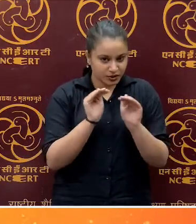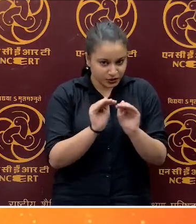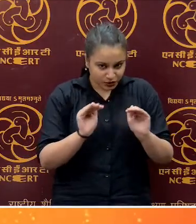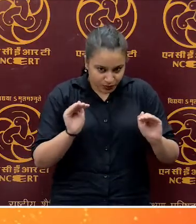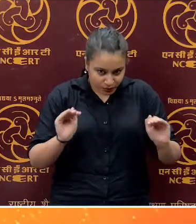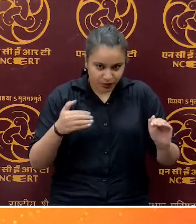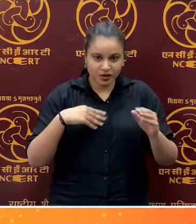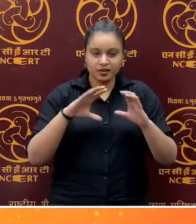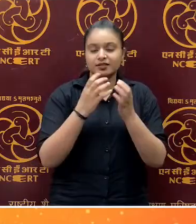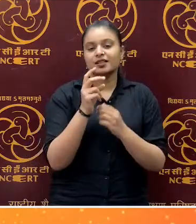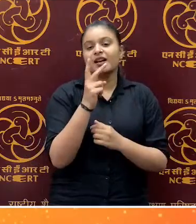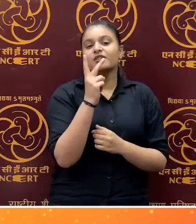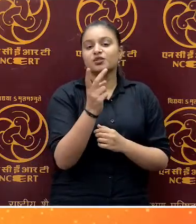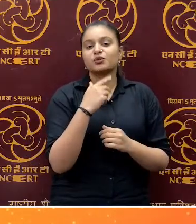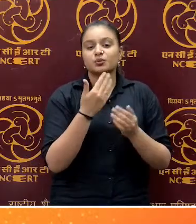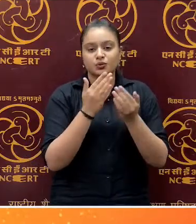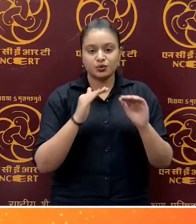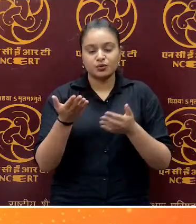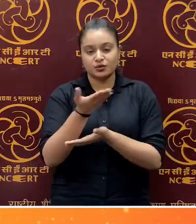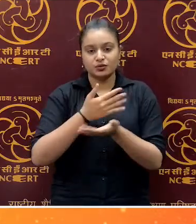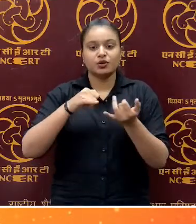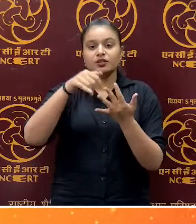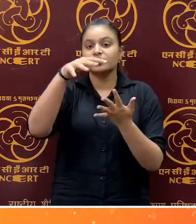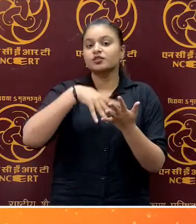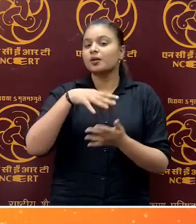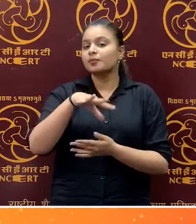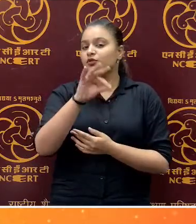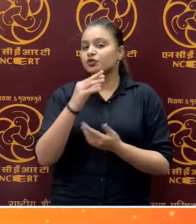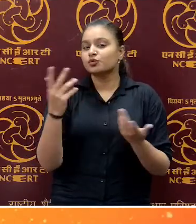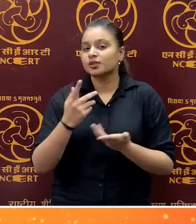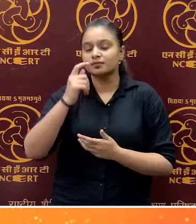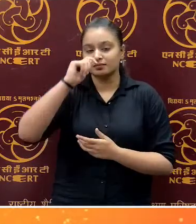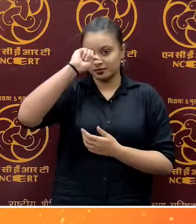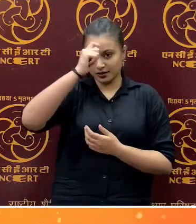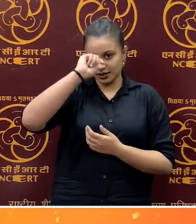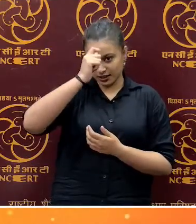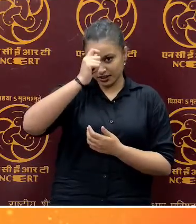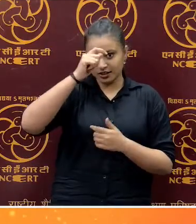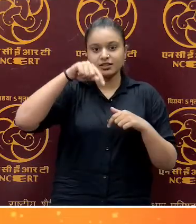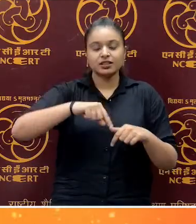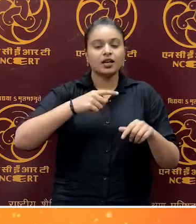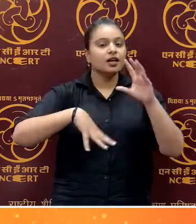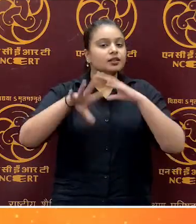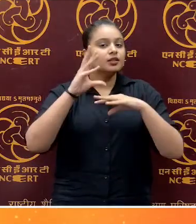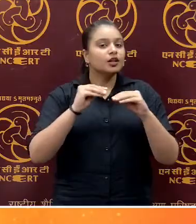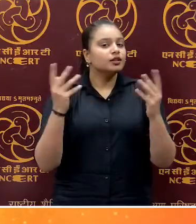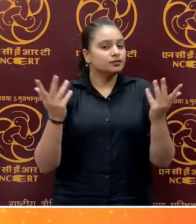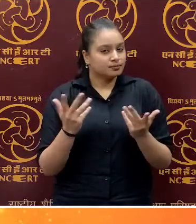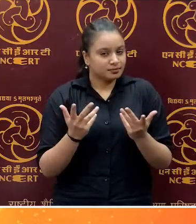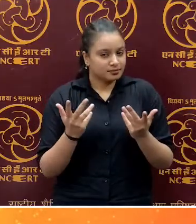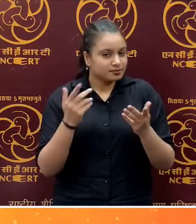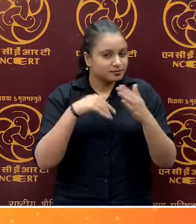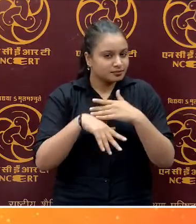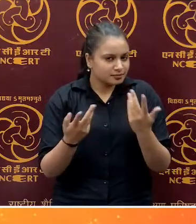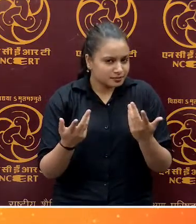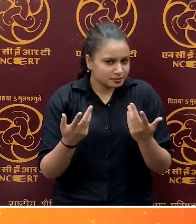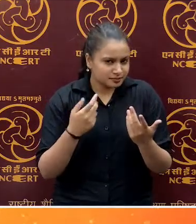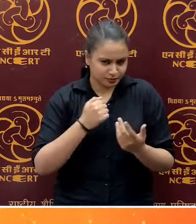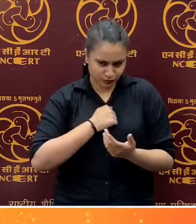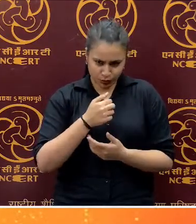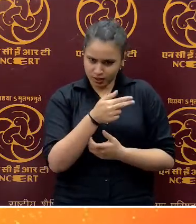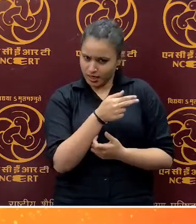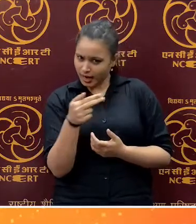tots of class 2, and the subject that we have taken up is English. What we are going to learn today? About my